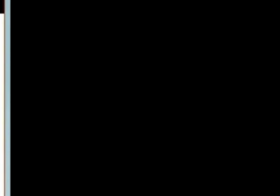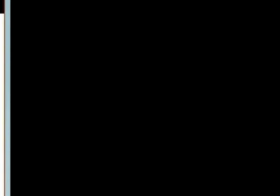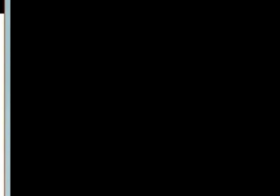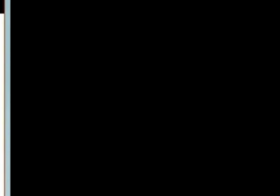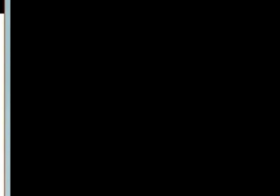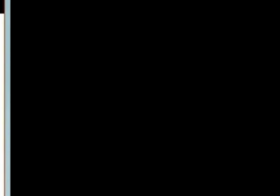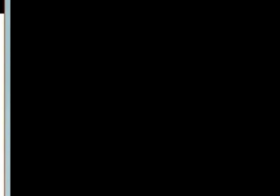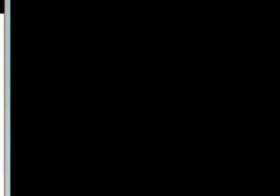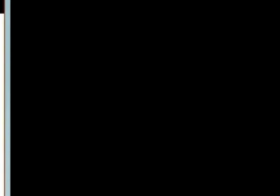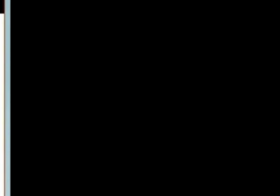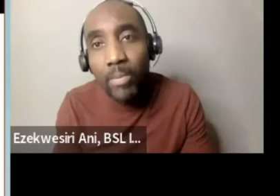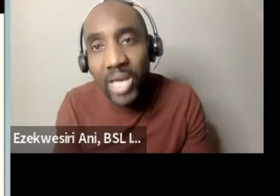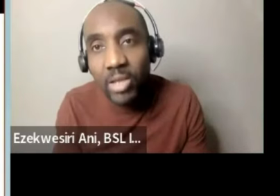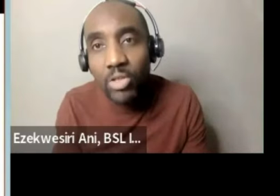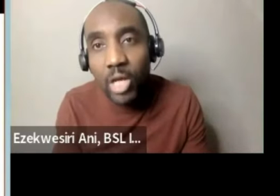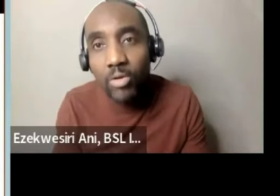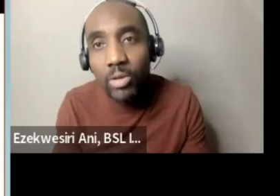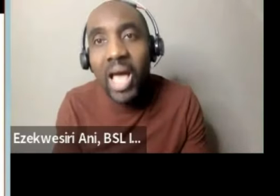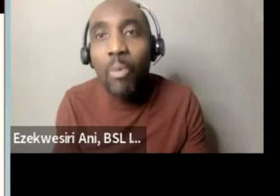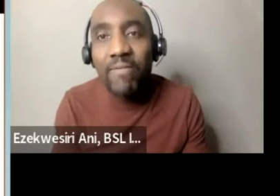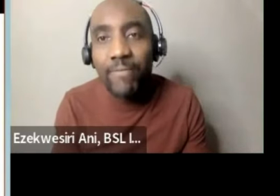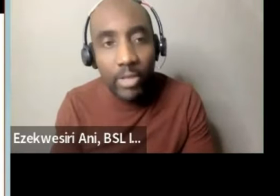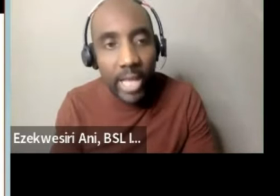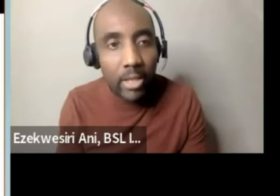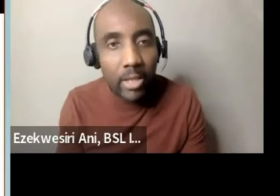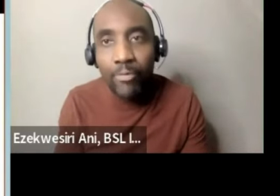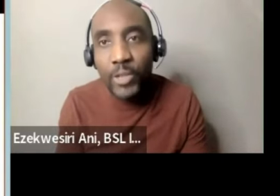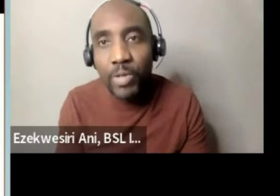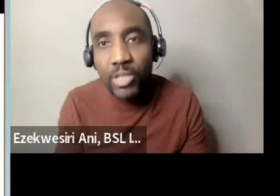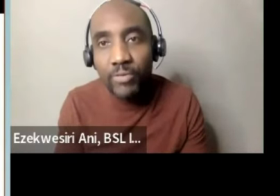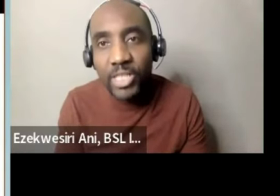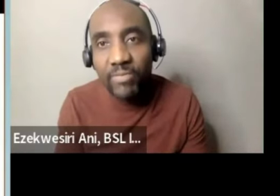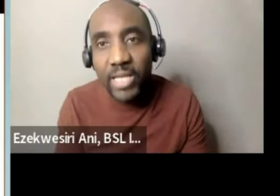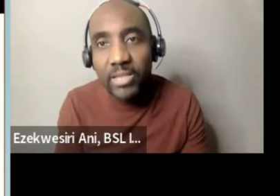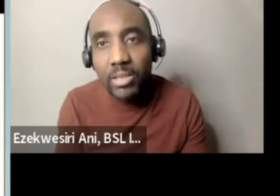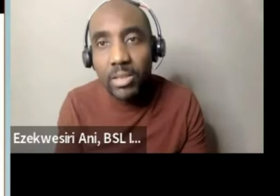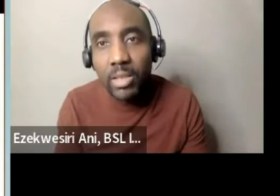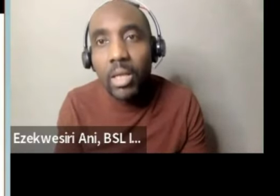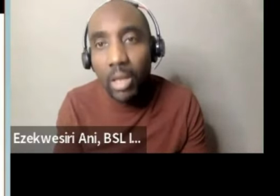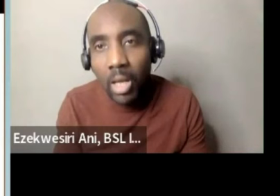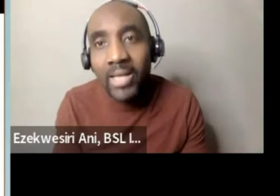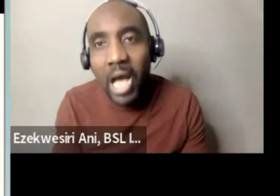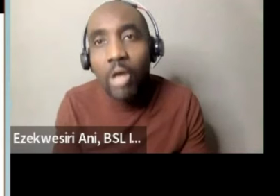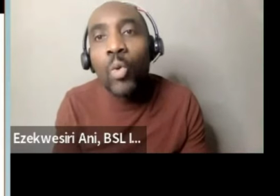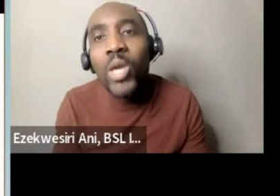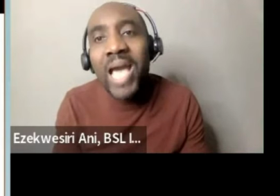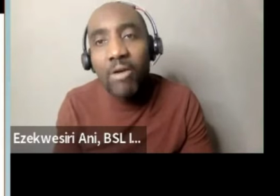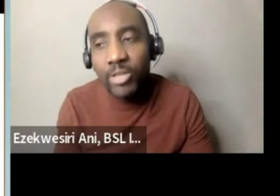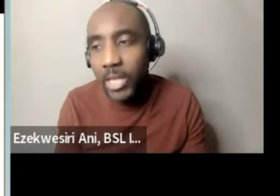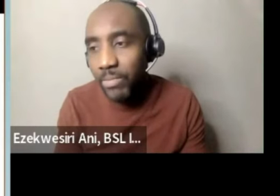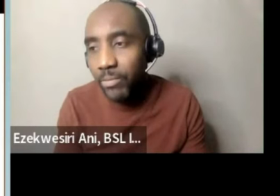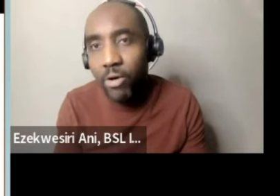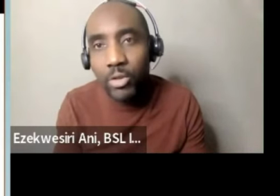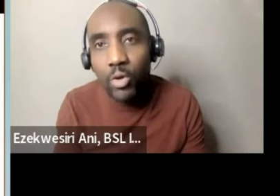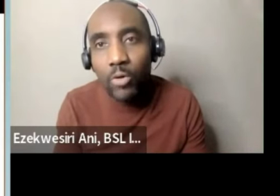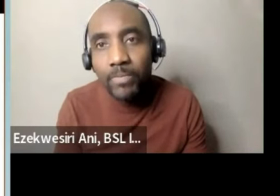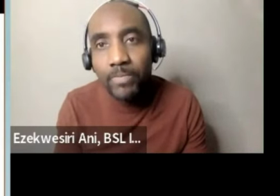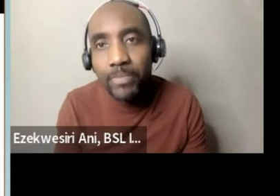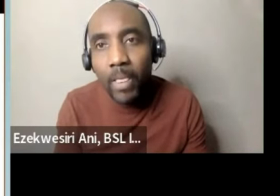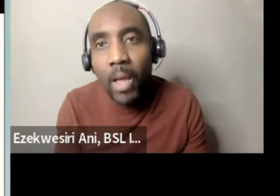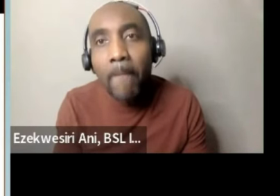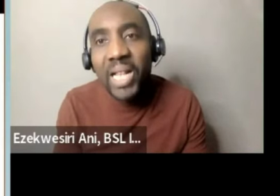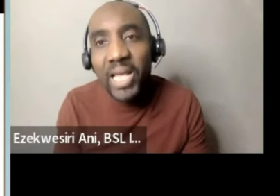RAS Solutions, we have BSO Zone, and we have Phonak, our three sponsors for this event. Now, some quick housekeeping for us